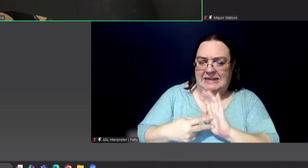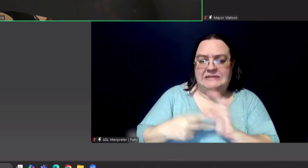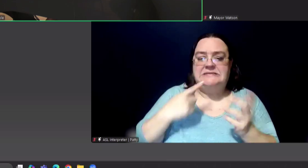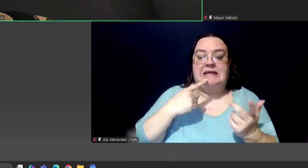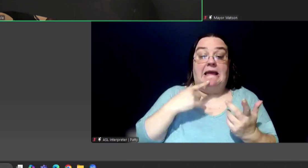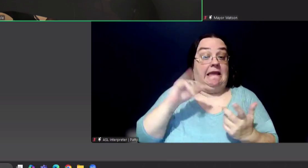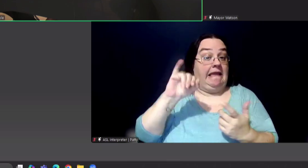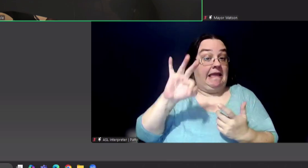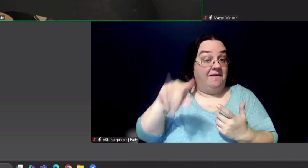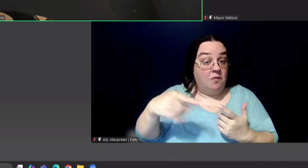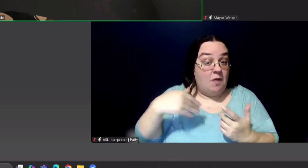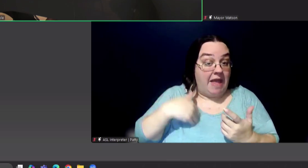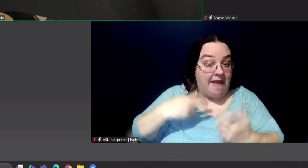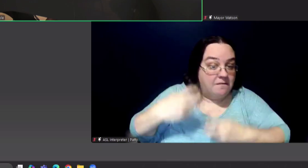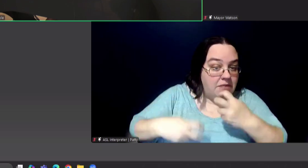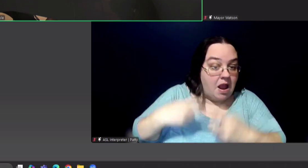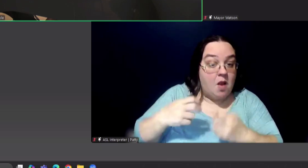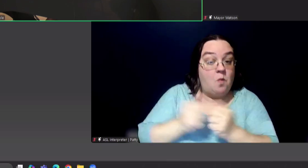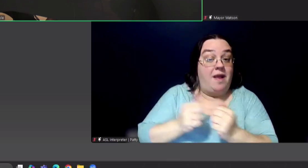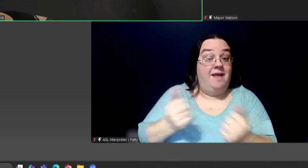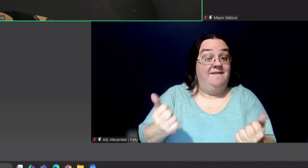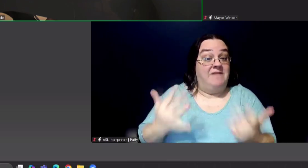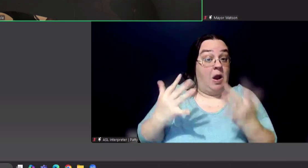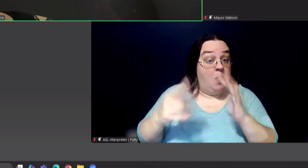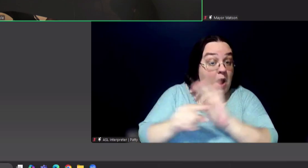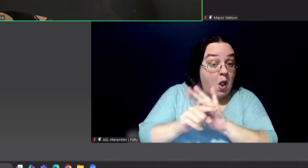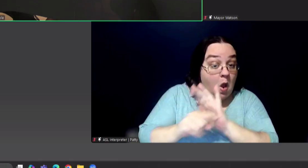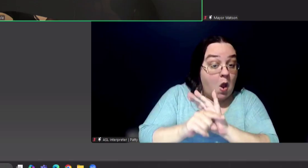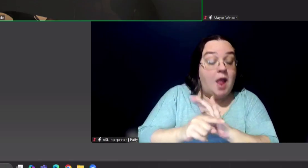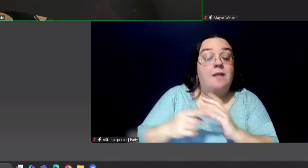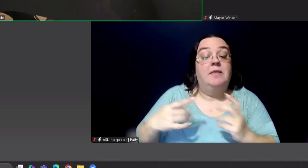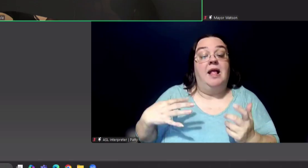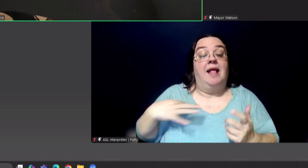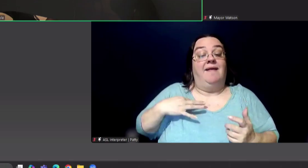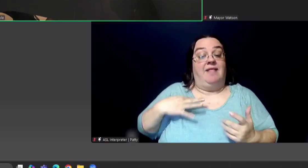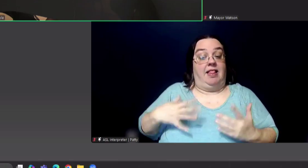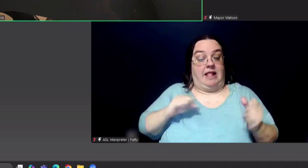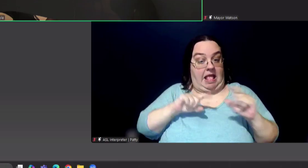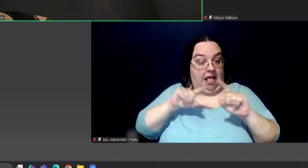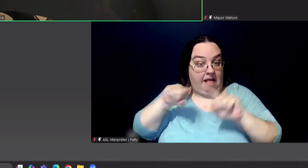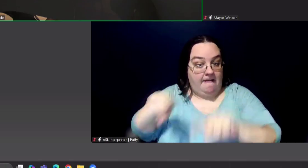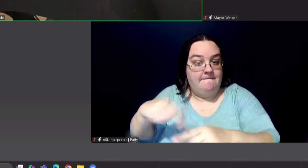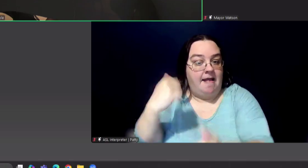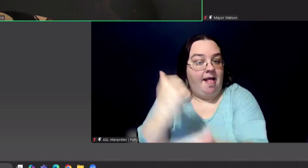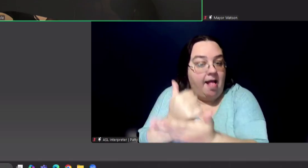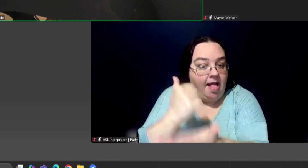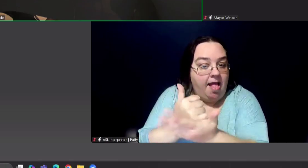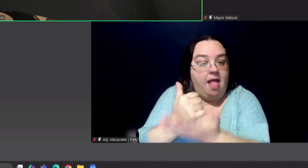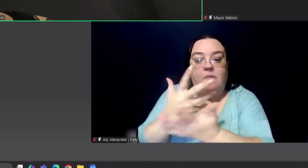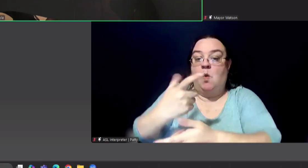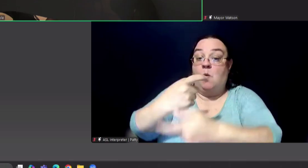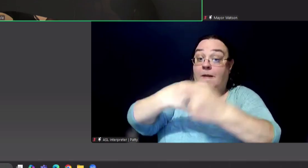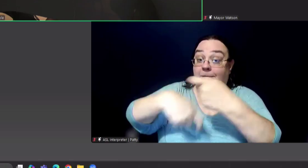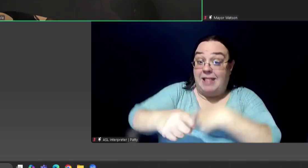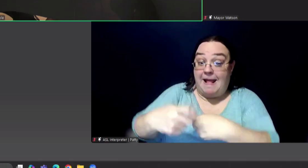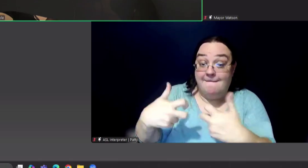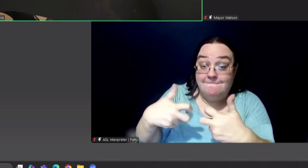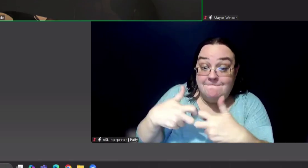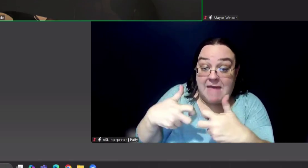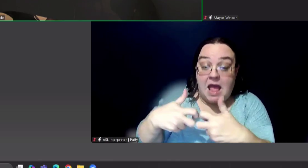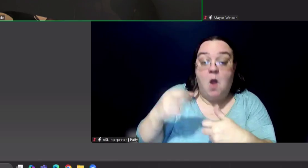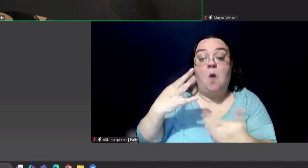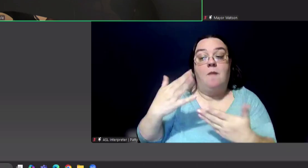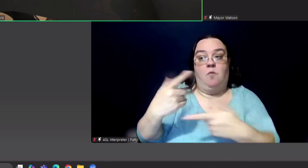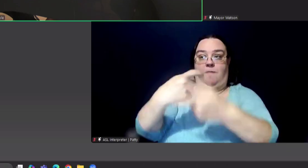with fire alarms, volunteers can come in and assist with either replacing the batteries or replacing the